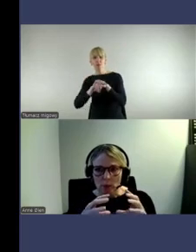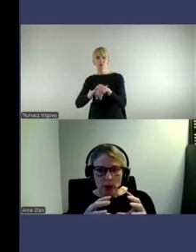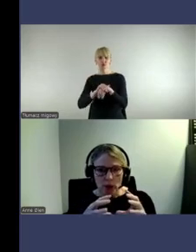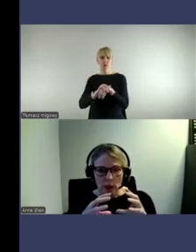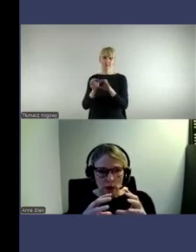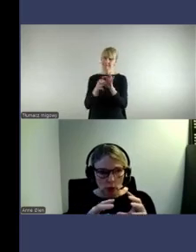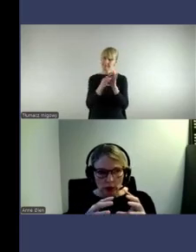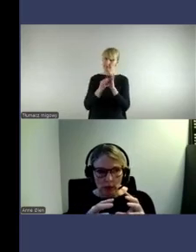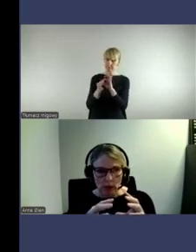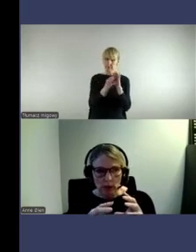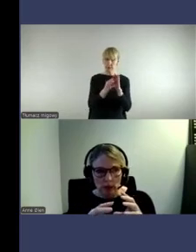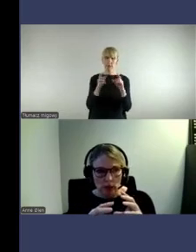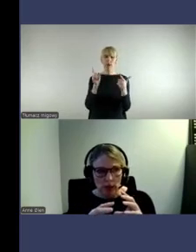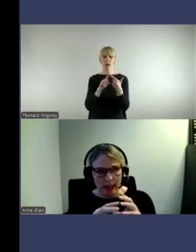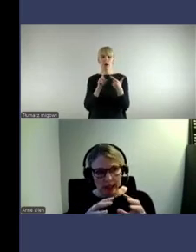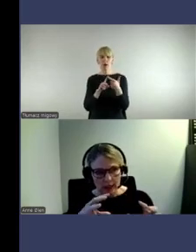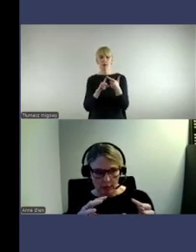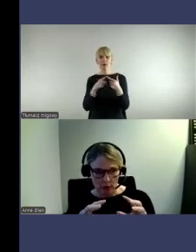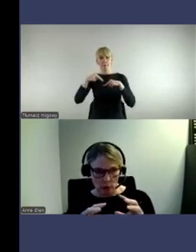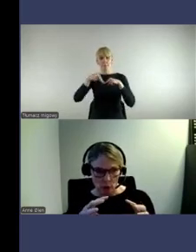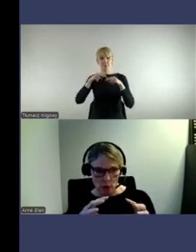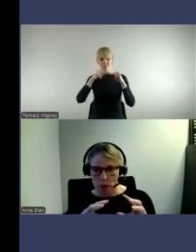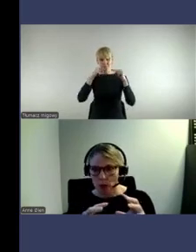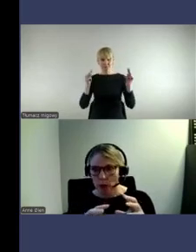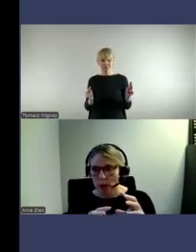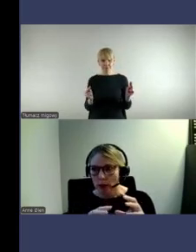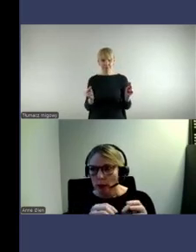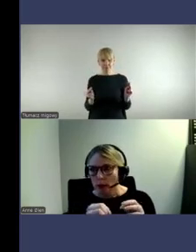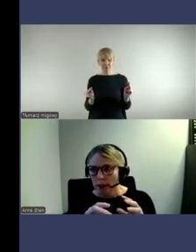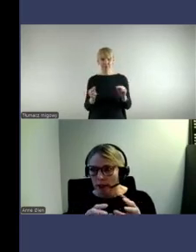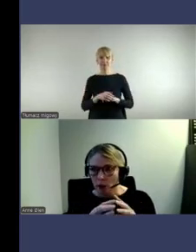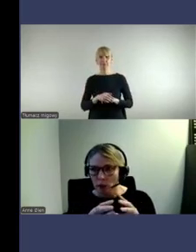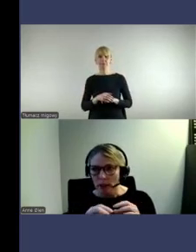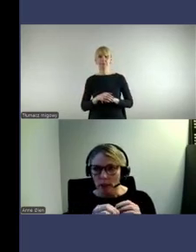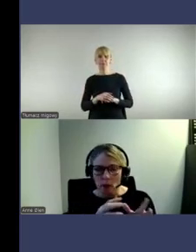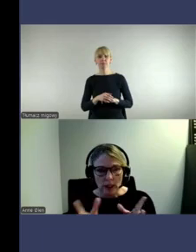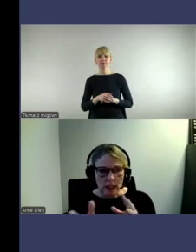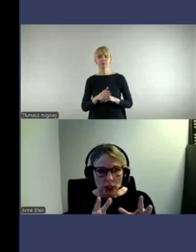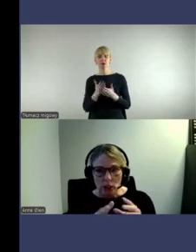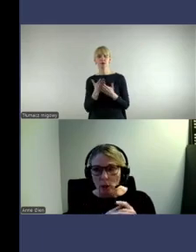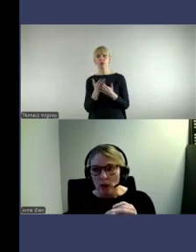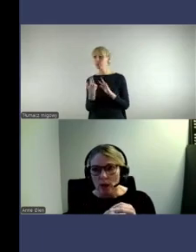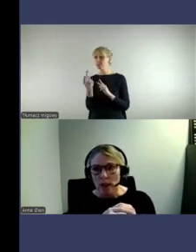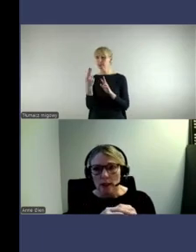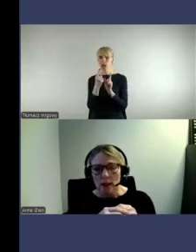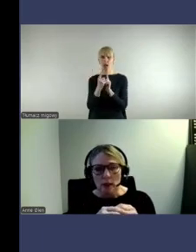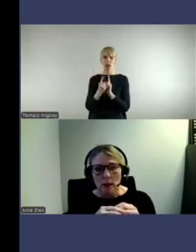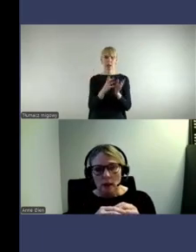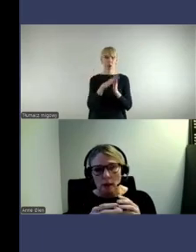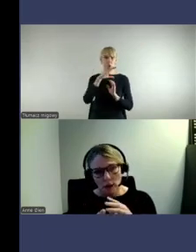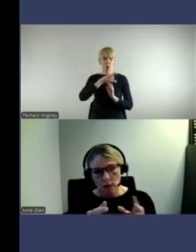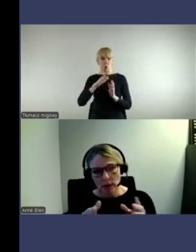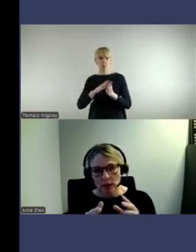which is the bridging social capital, which links different groups in a community, like organizations, volunteers,